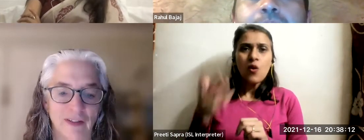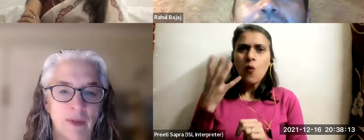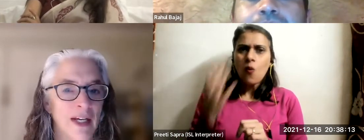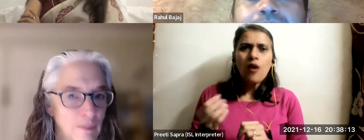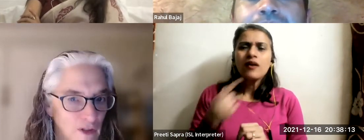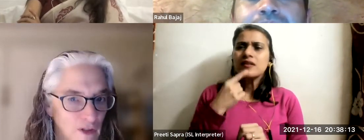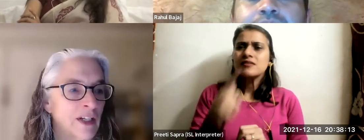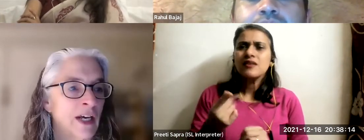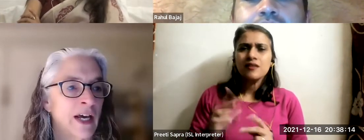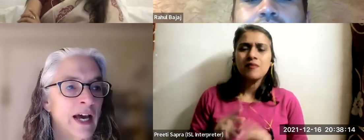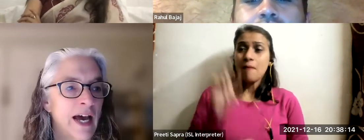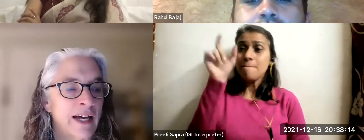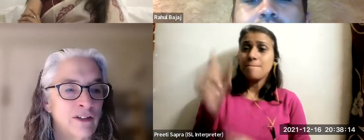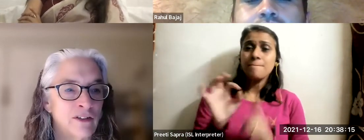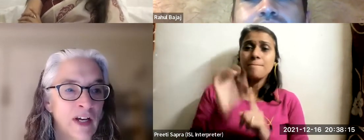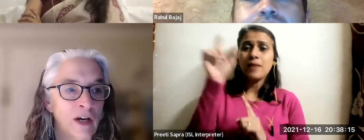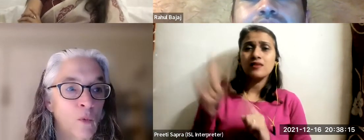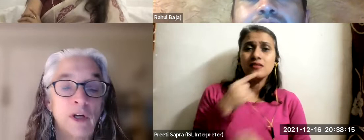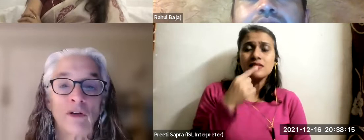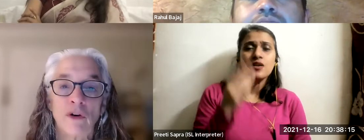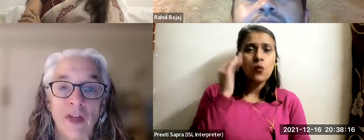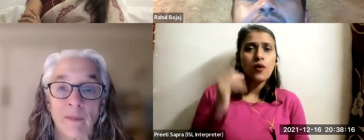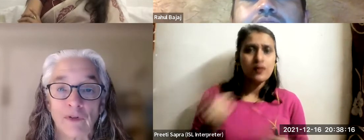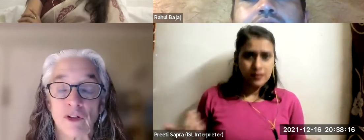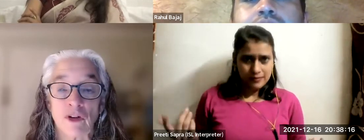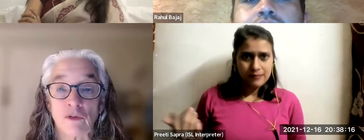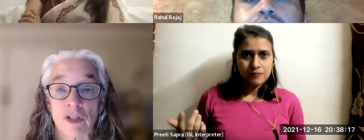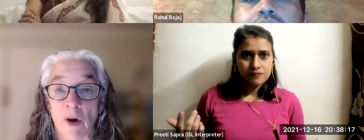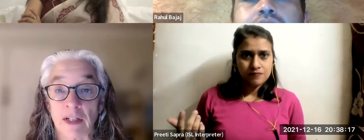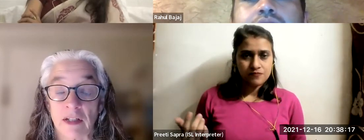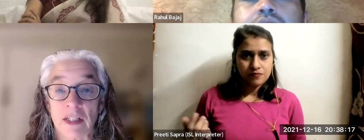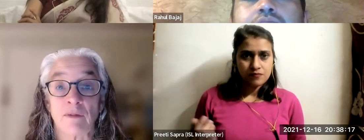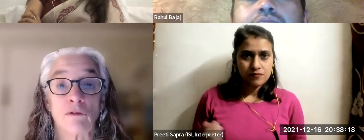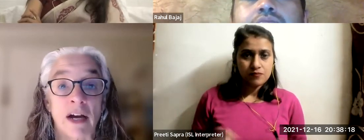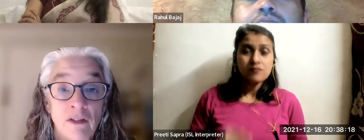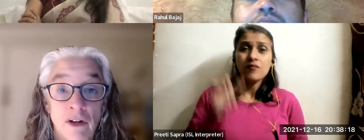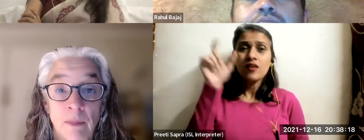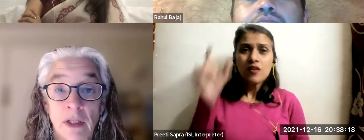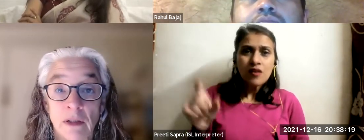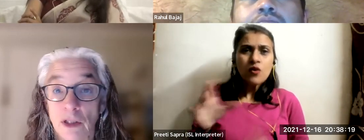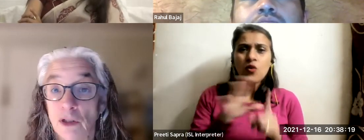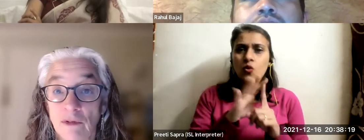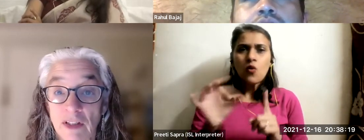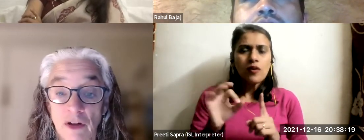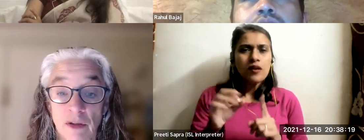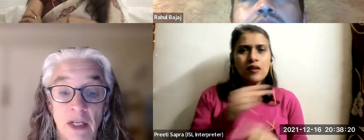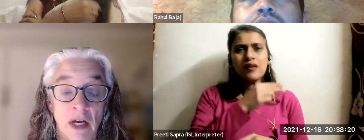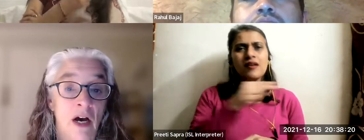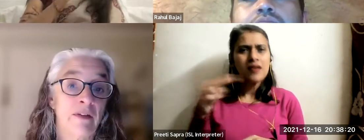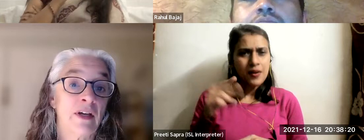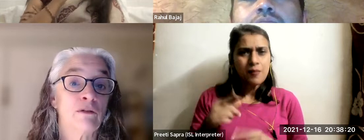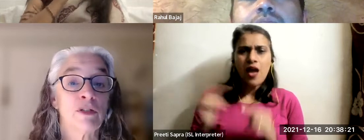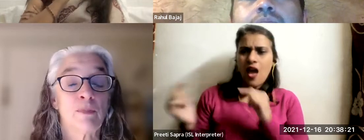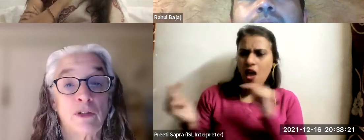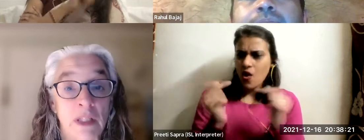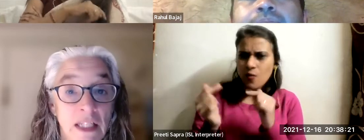us in this meeting, a person. And we don't know if that person is going to respond to the civil rights argument, the human rights argument.